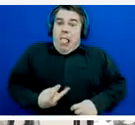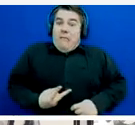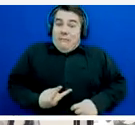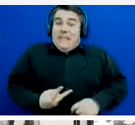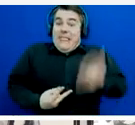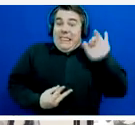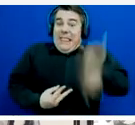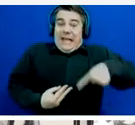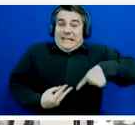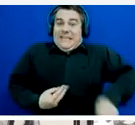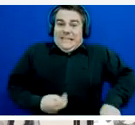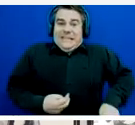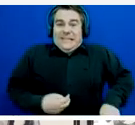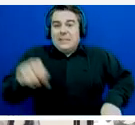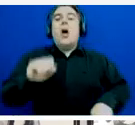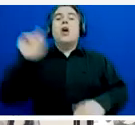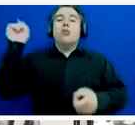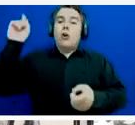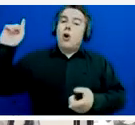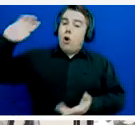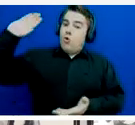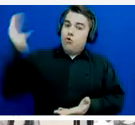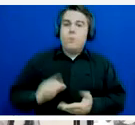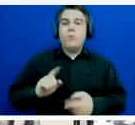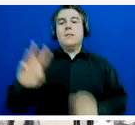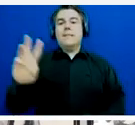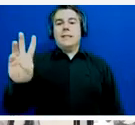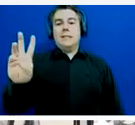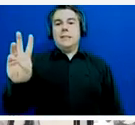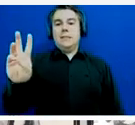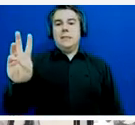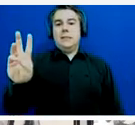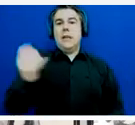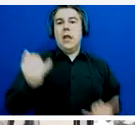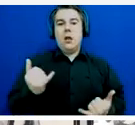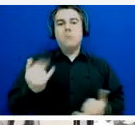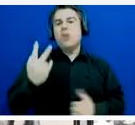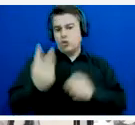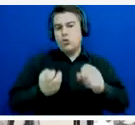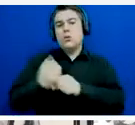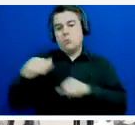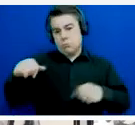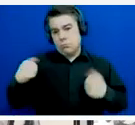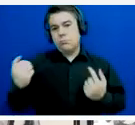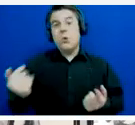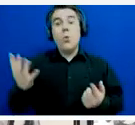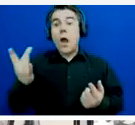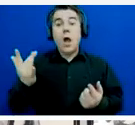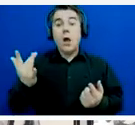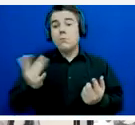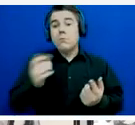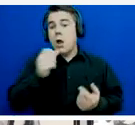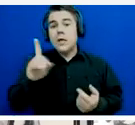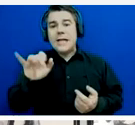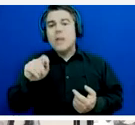everything, down to the 6. And I've been holding that for the last 2 years, just because I'm not dieting. So it's a lifestyle